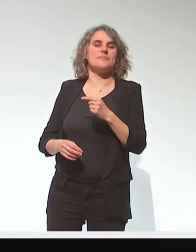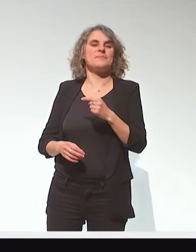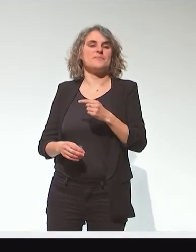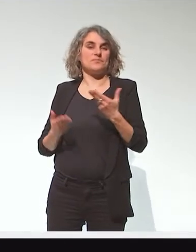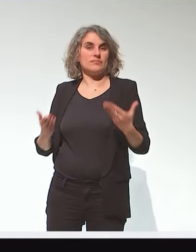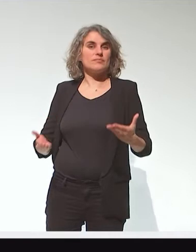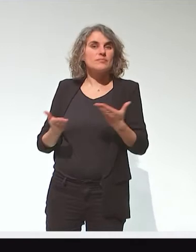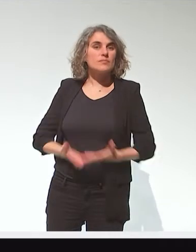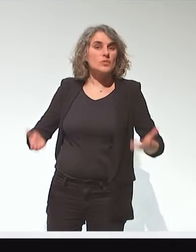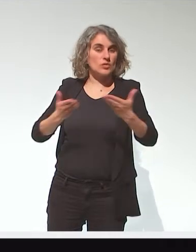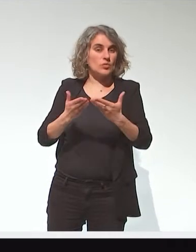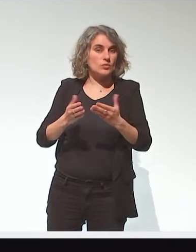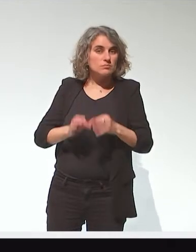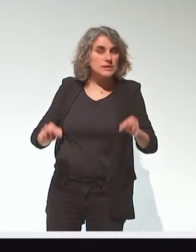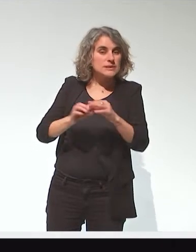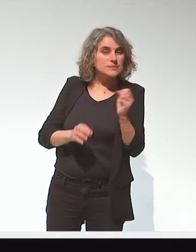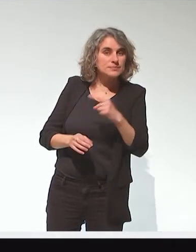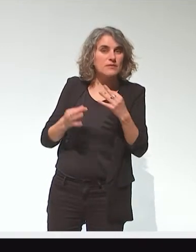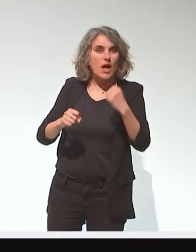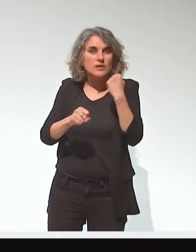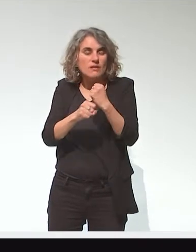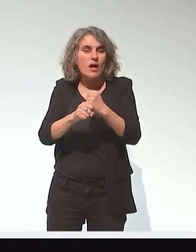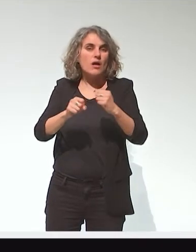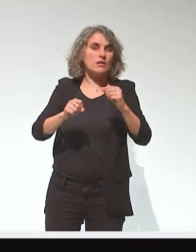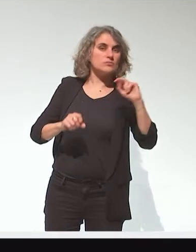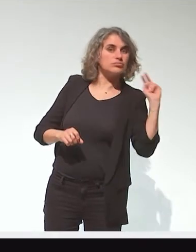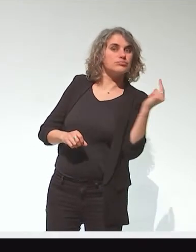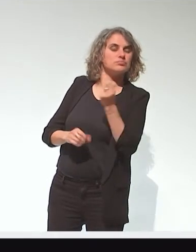to see where things stand in that country, job-wise.